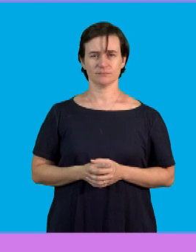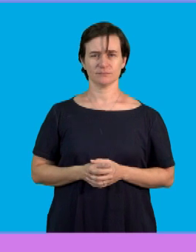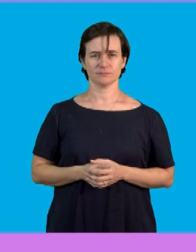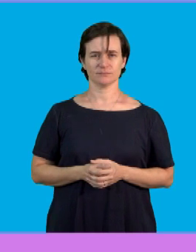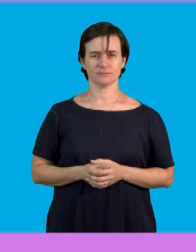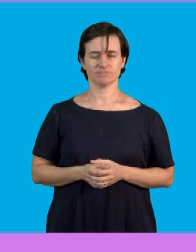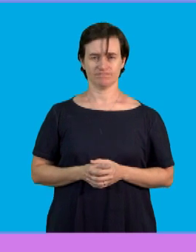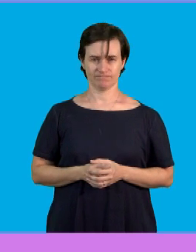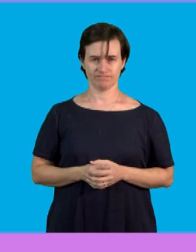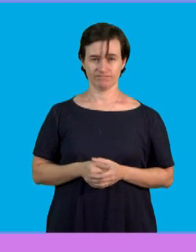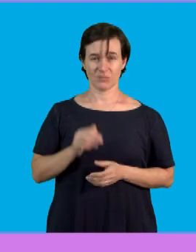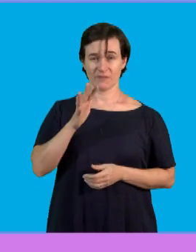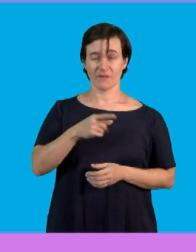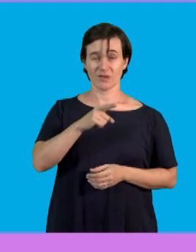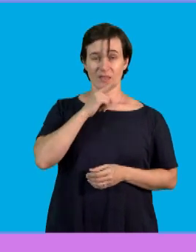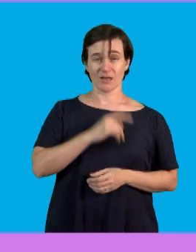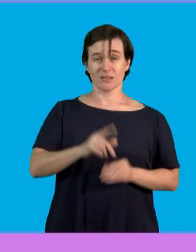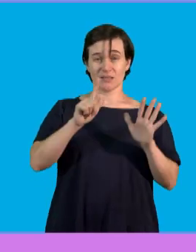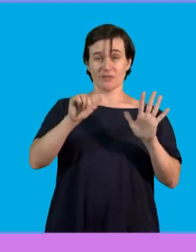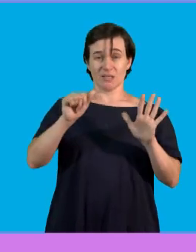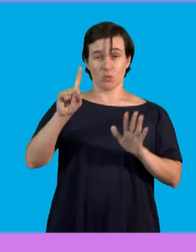two. We have